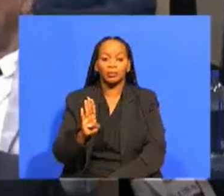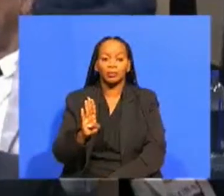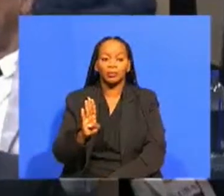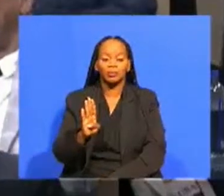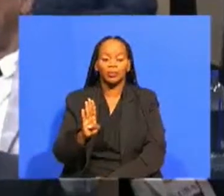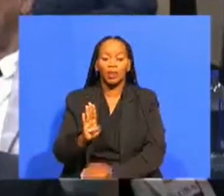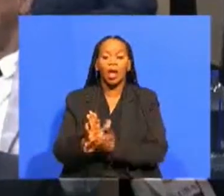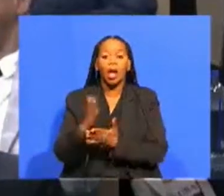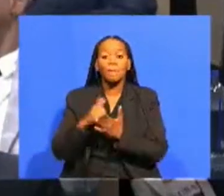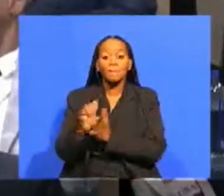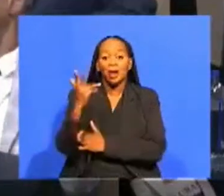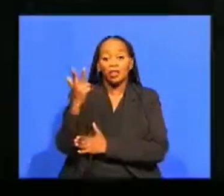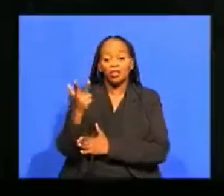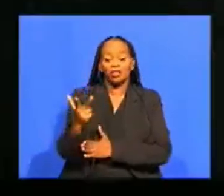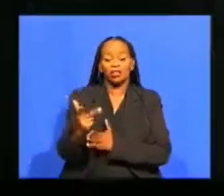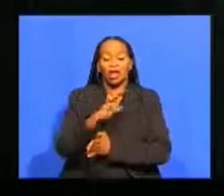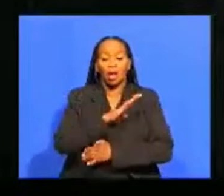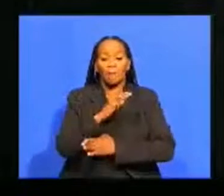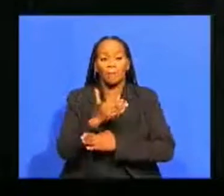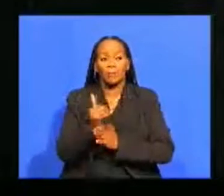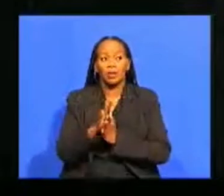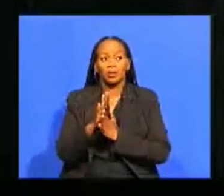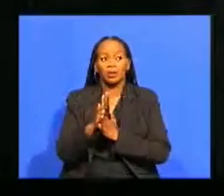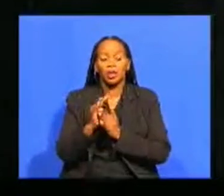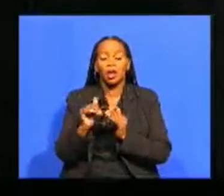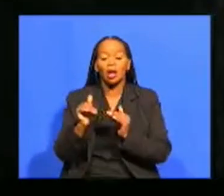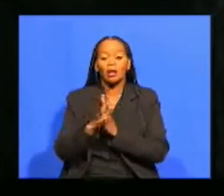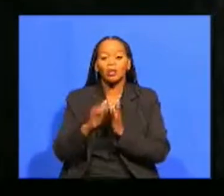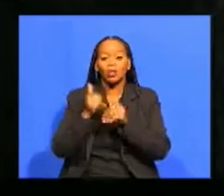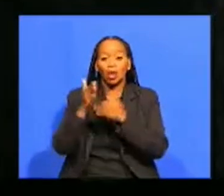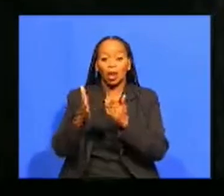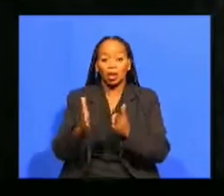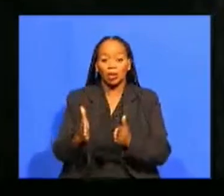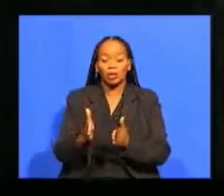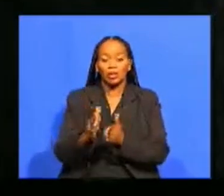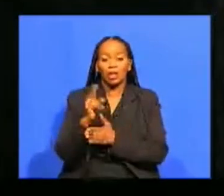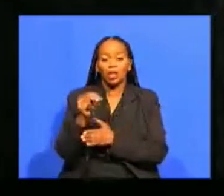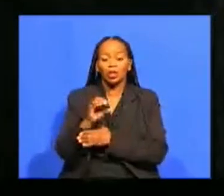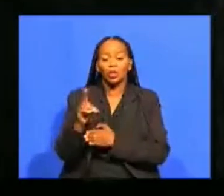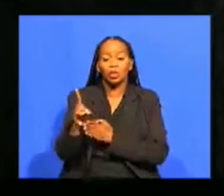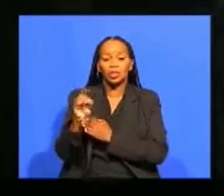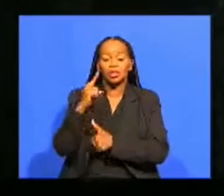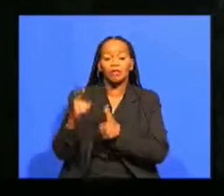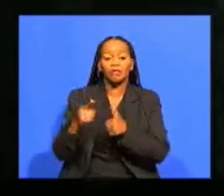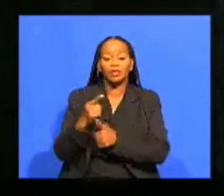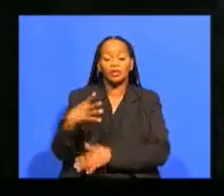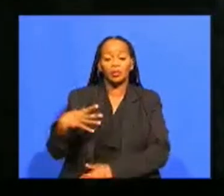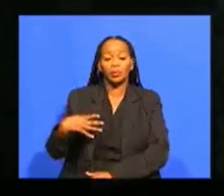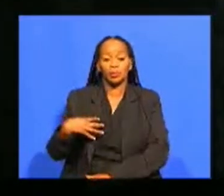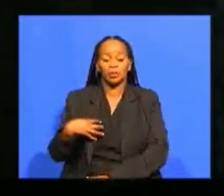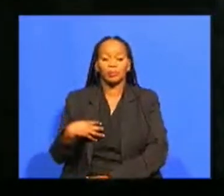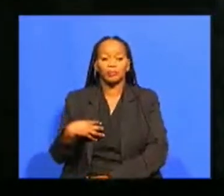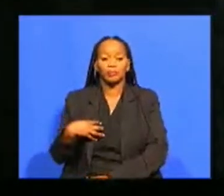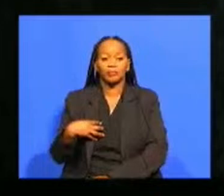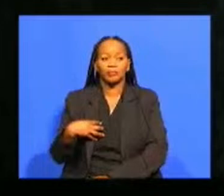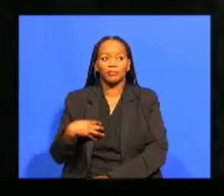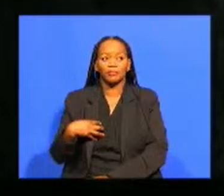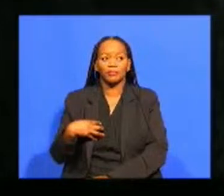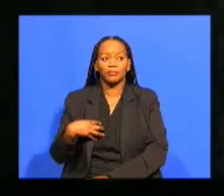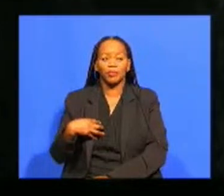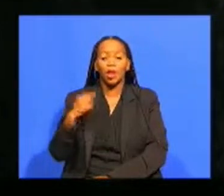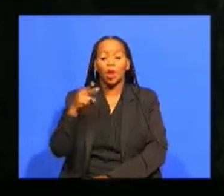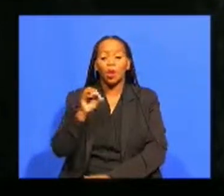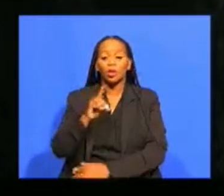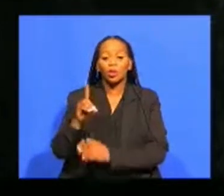My three powerhouses, head of the public service, first female head of the public service,